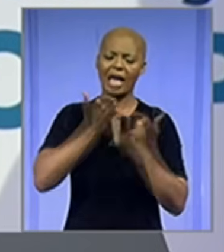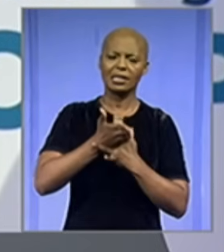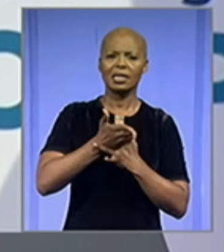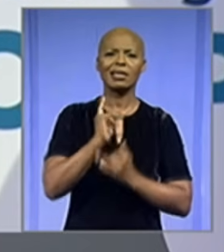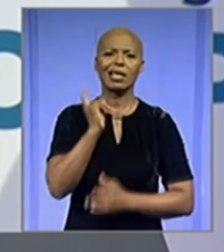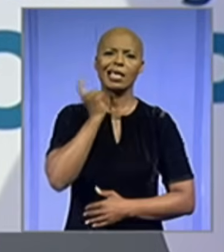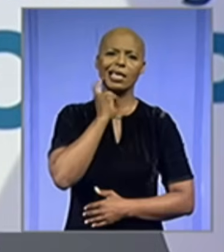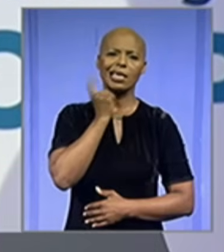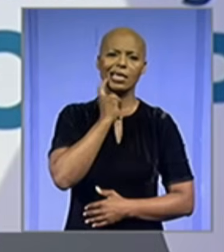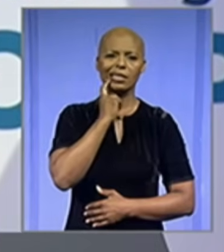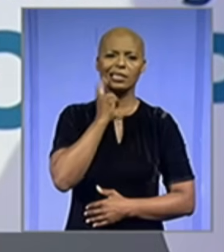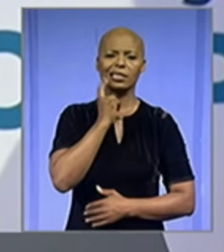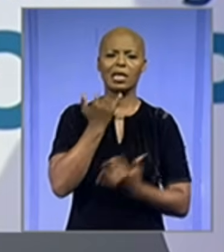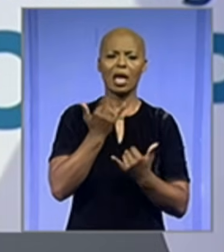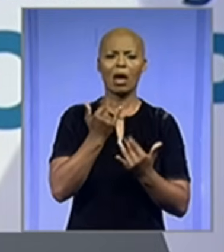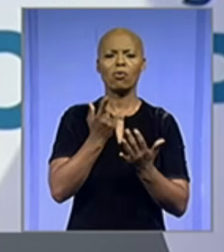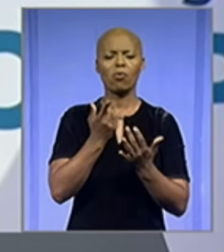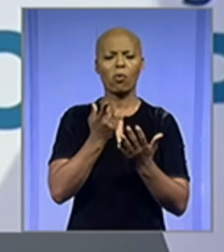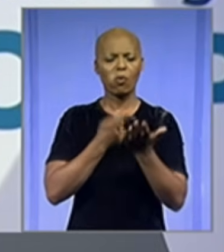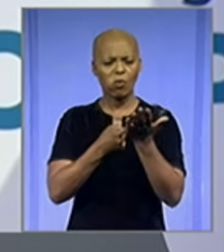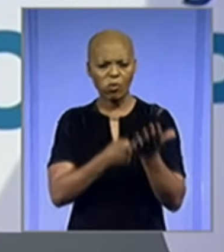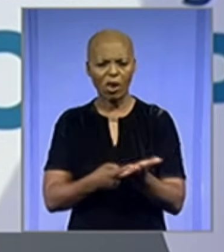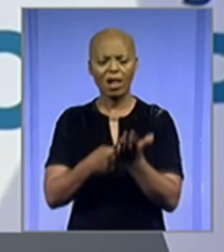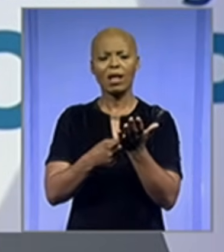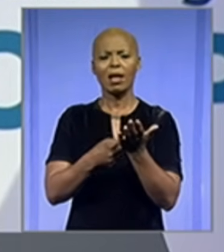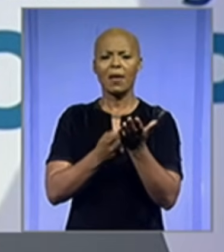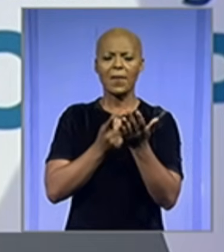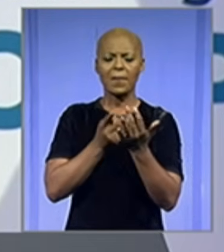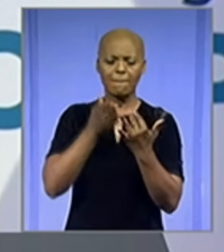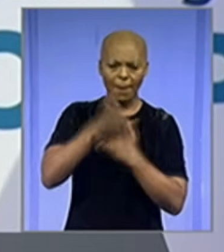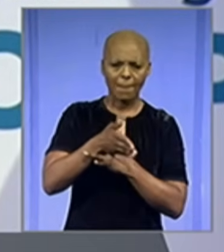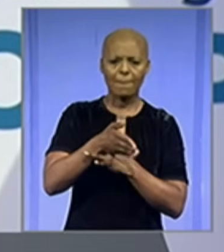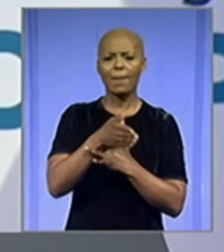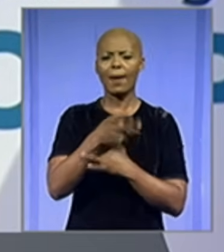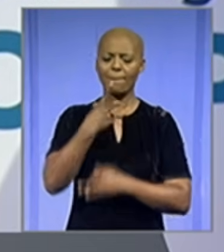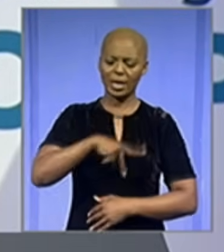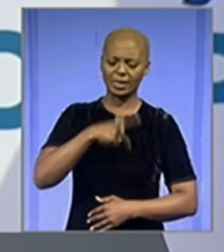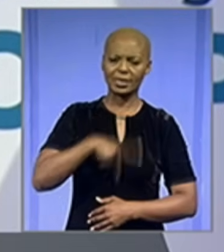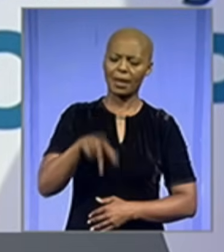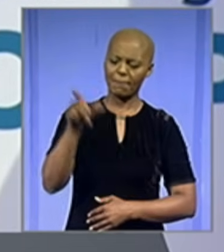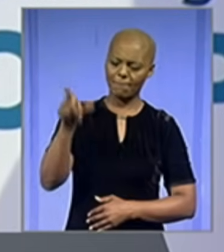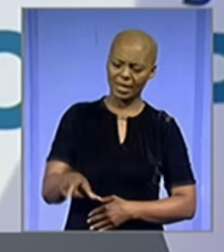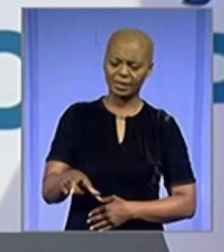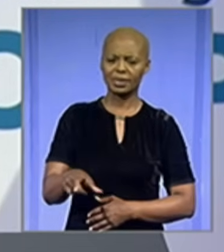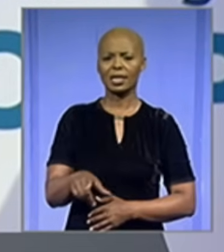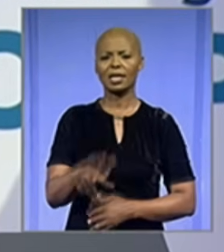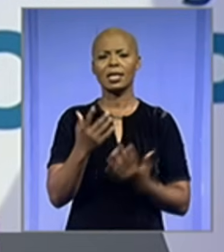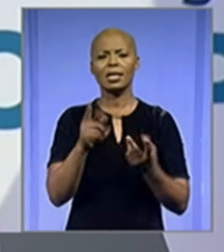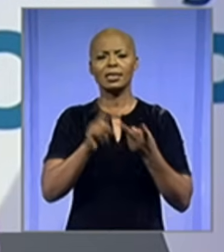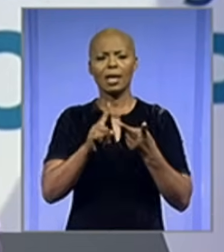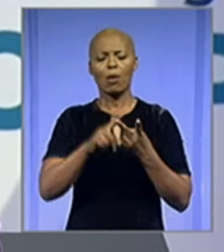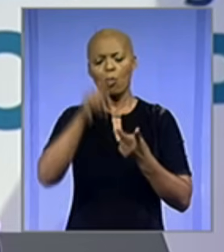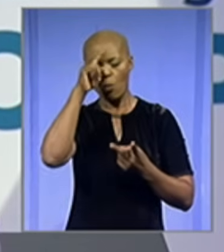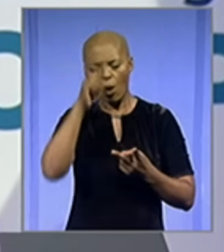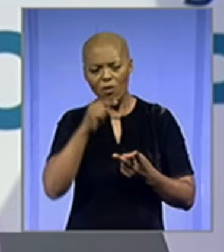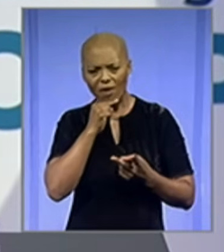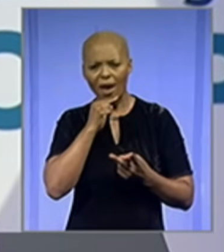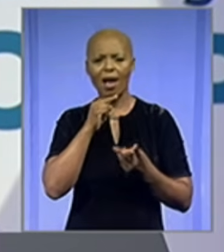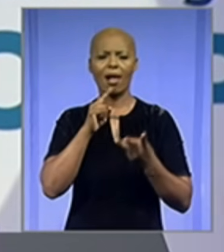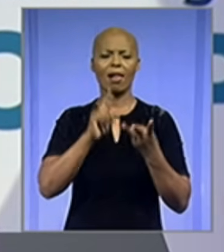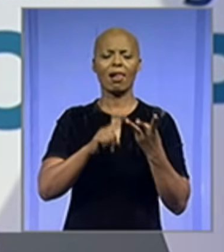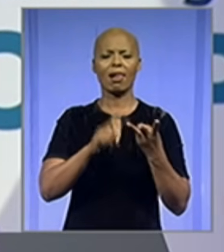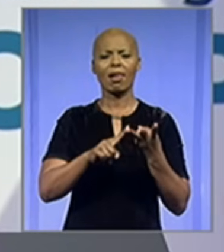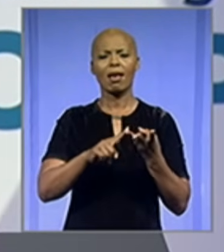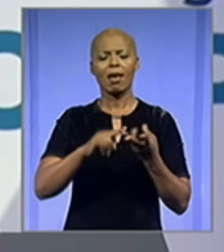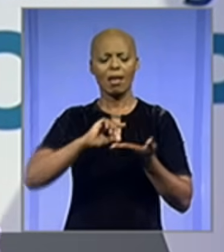to navigate. You will get personalized candidate dashboards and profiles, and so it